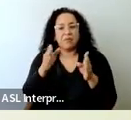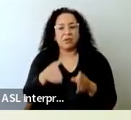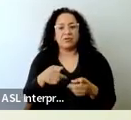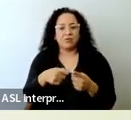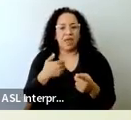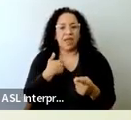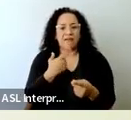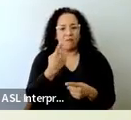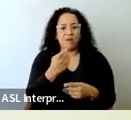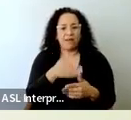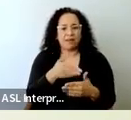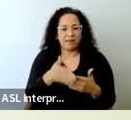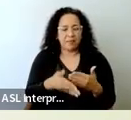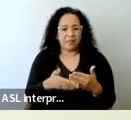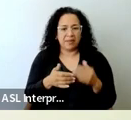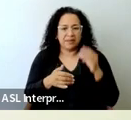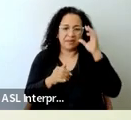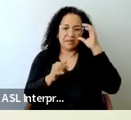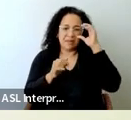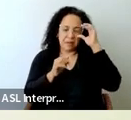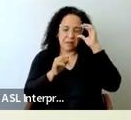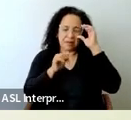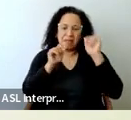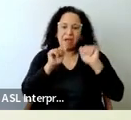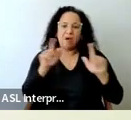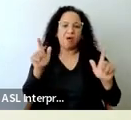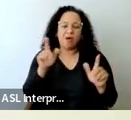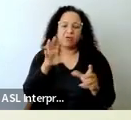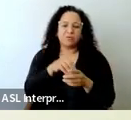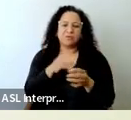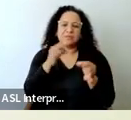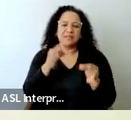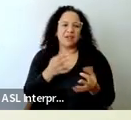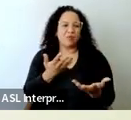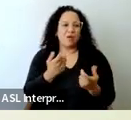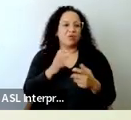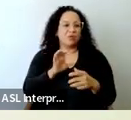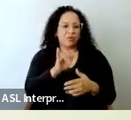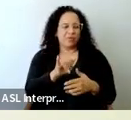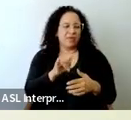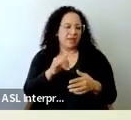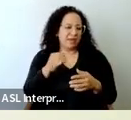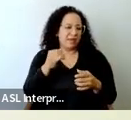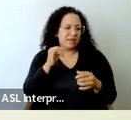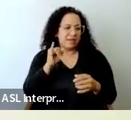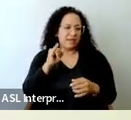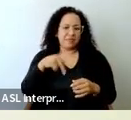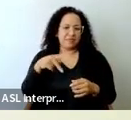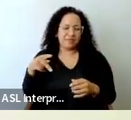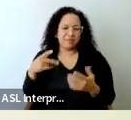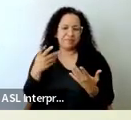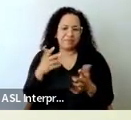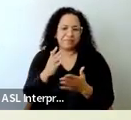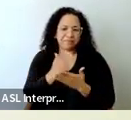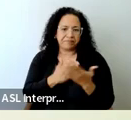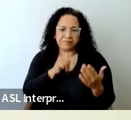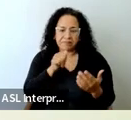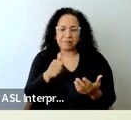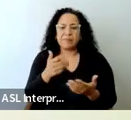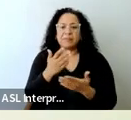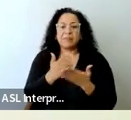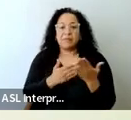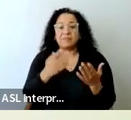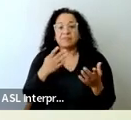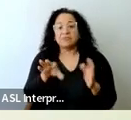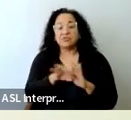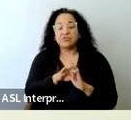completed. Not all participants choose to have an independent person-centered plan developed. Some may